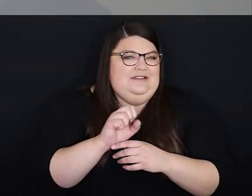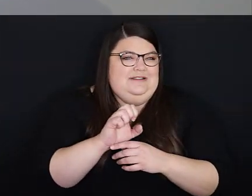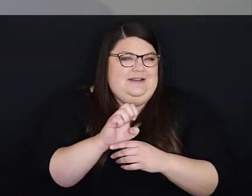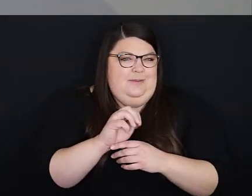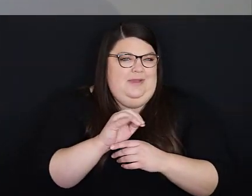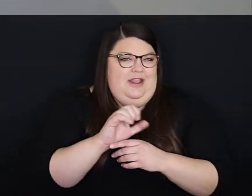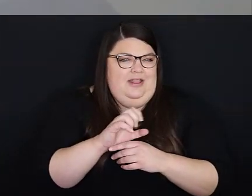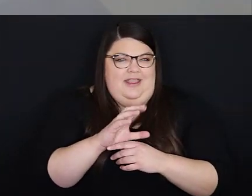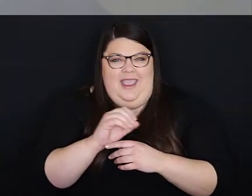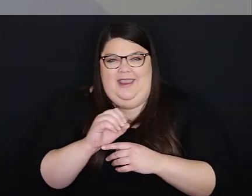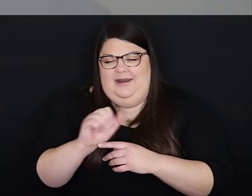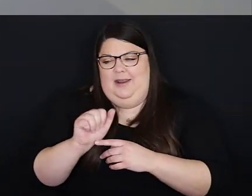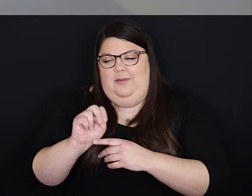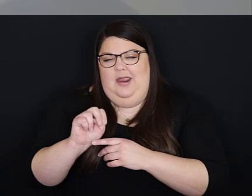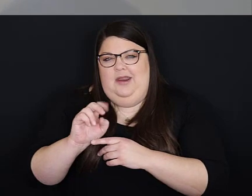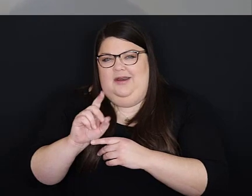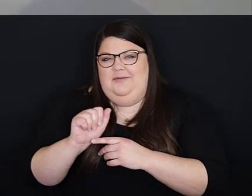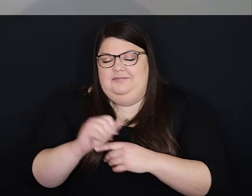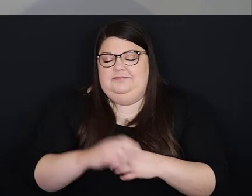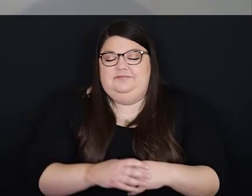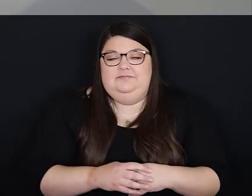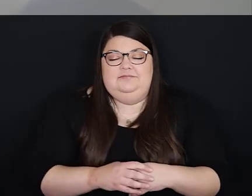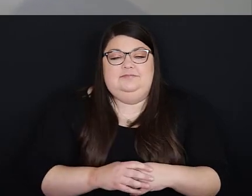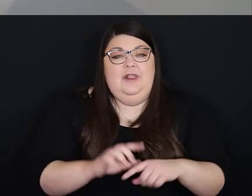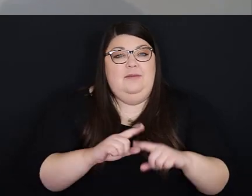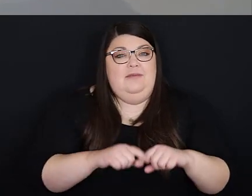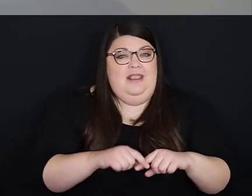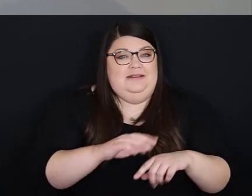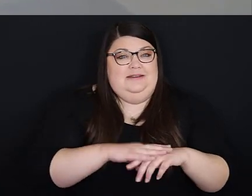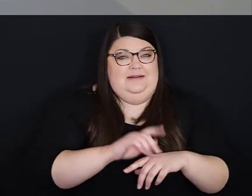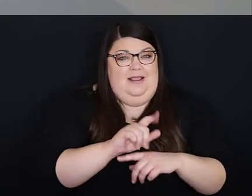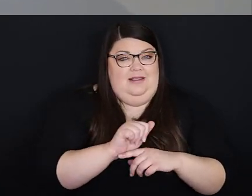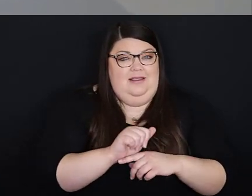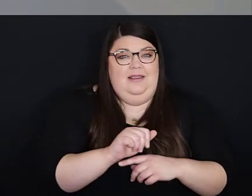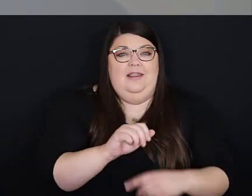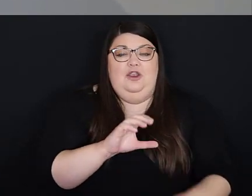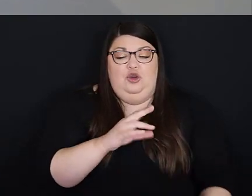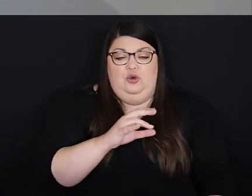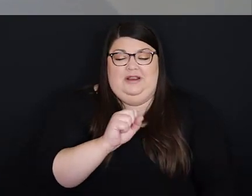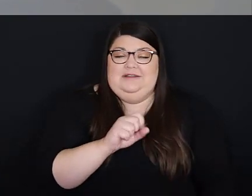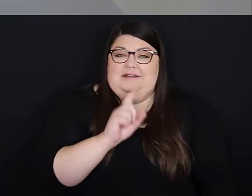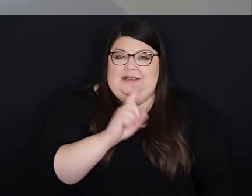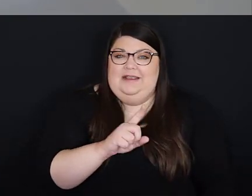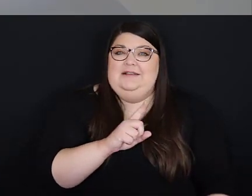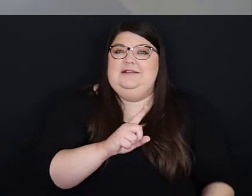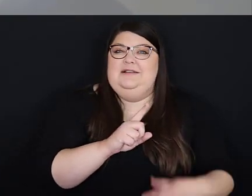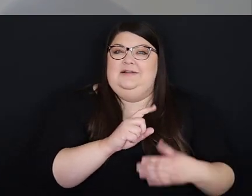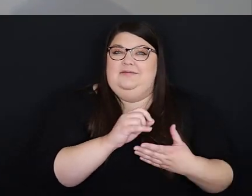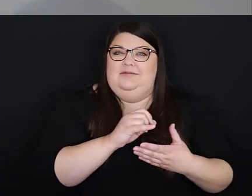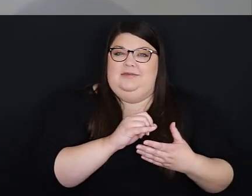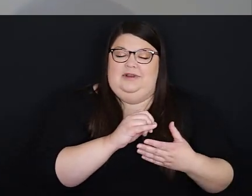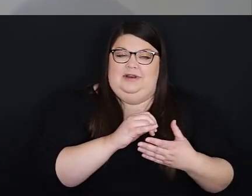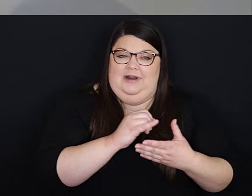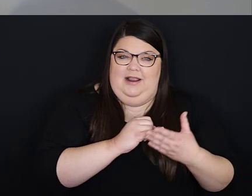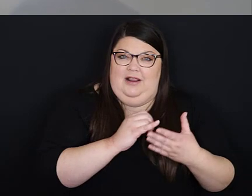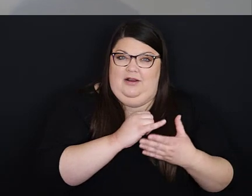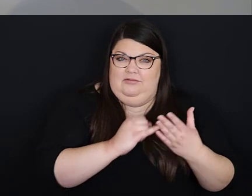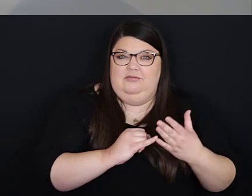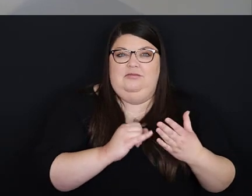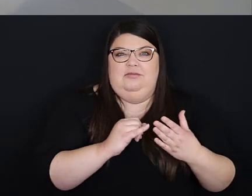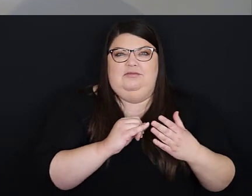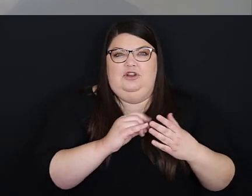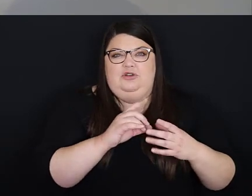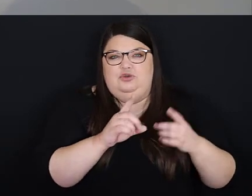respectively. Based in Los Angeles, Chris Emile is an active director, choreographer, educator, and performer.